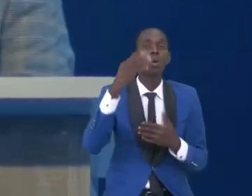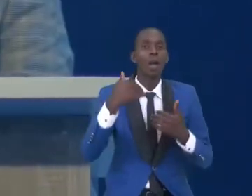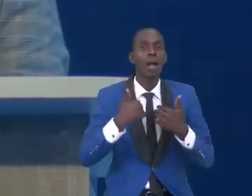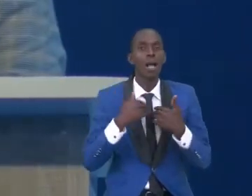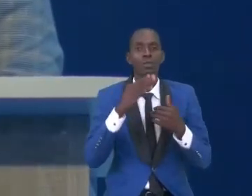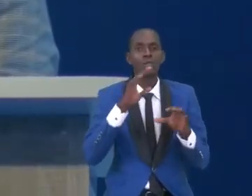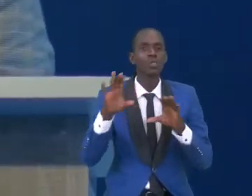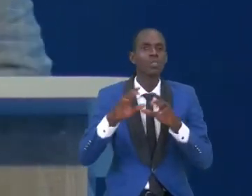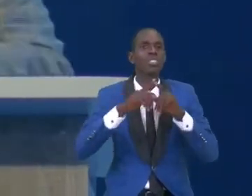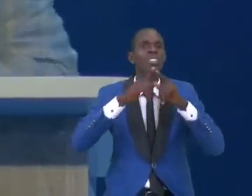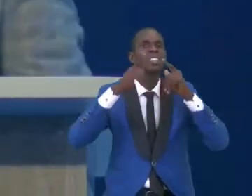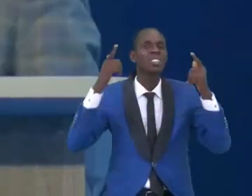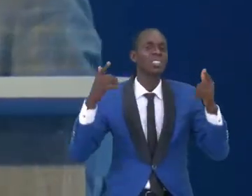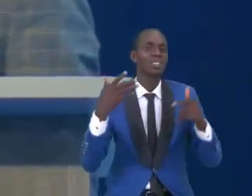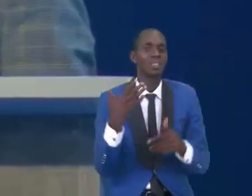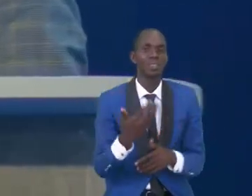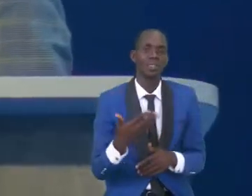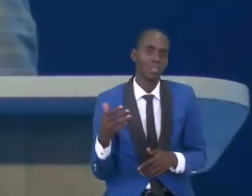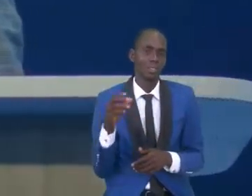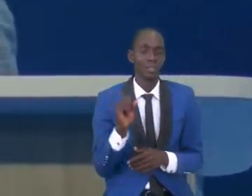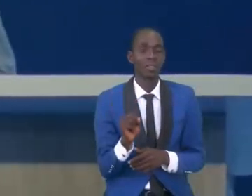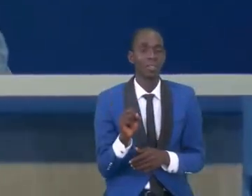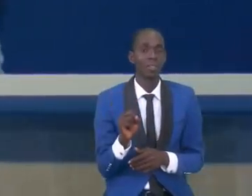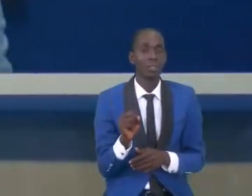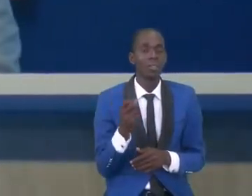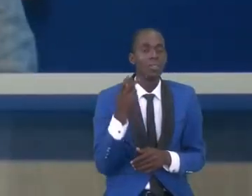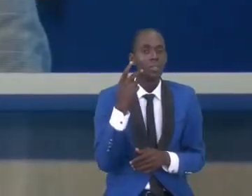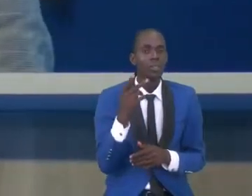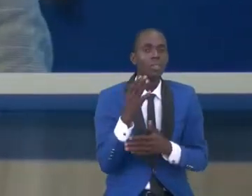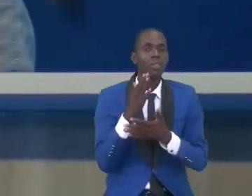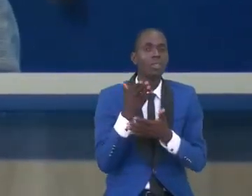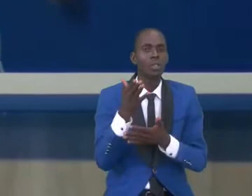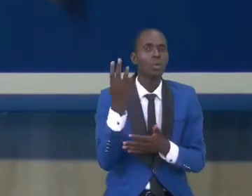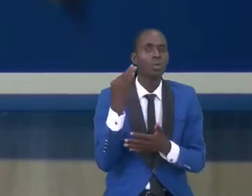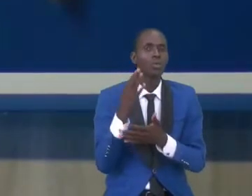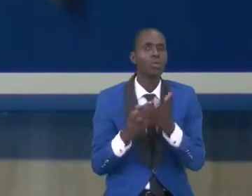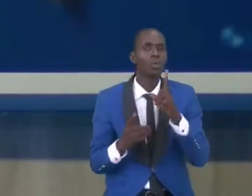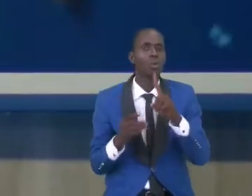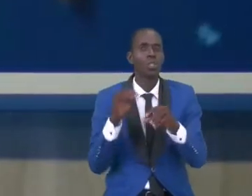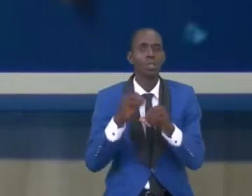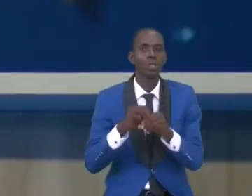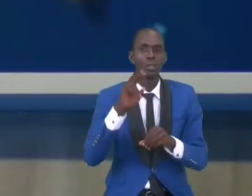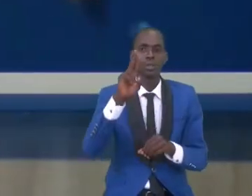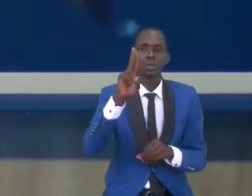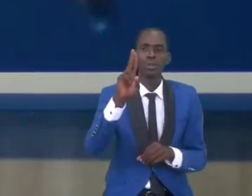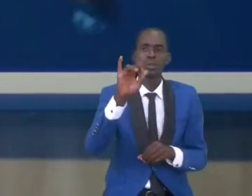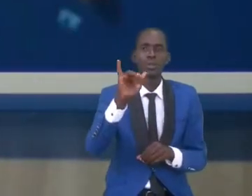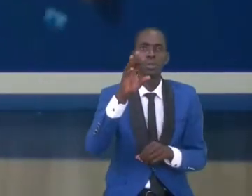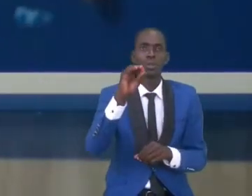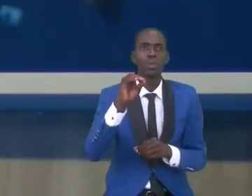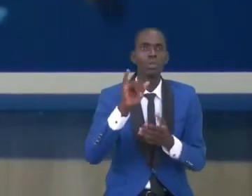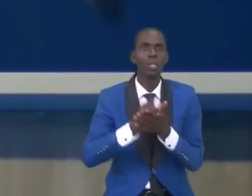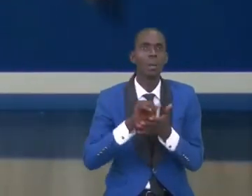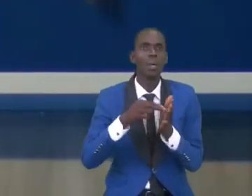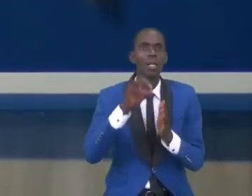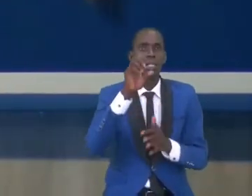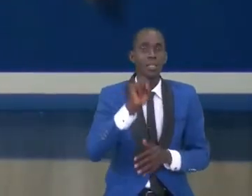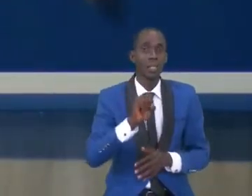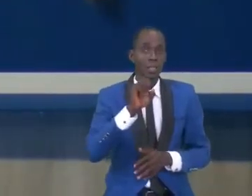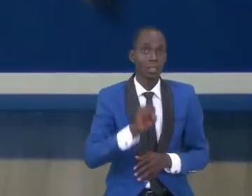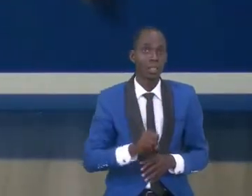marvelous things. There's somebody in Uyo, that's south Nigeria